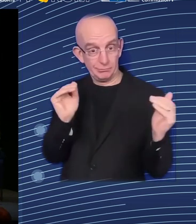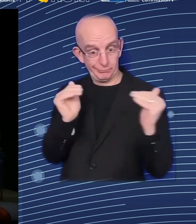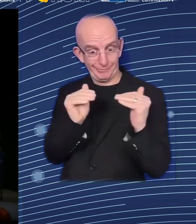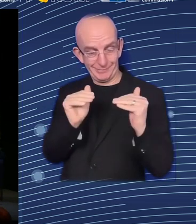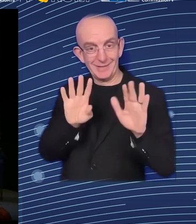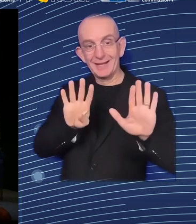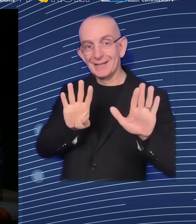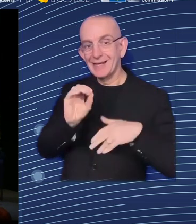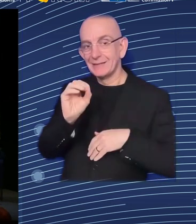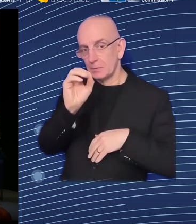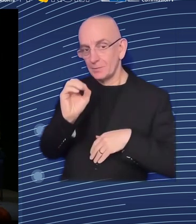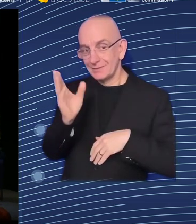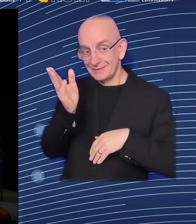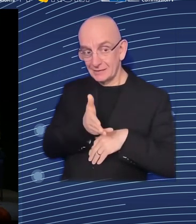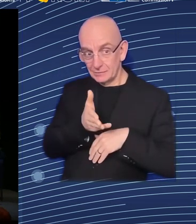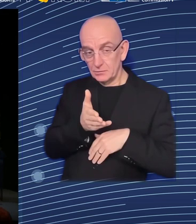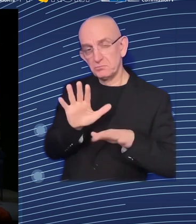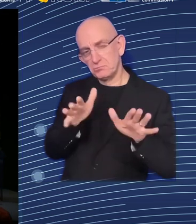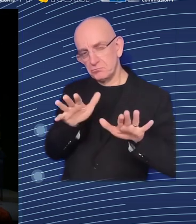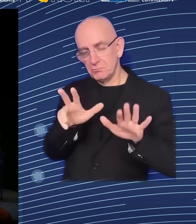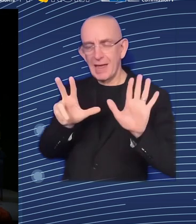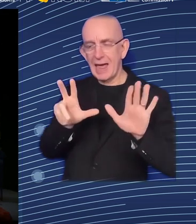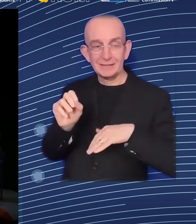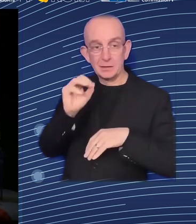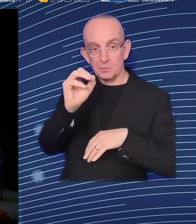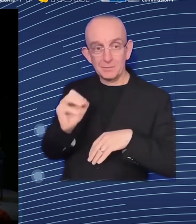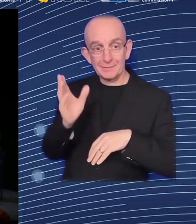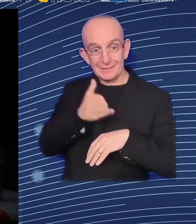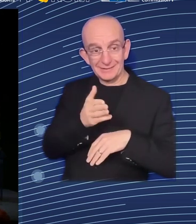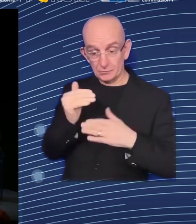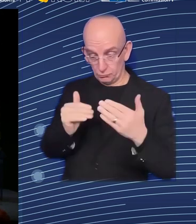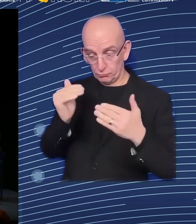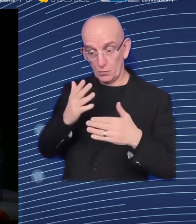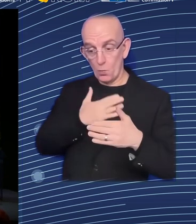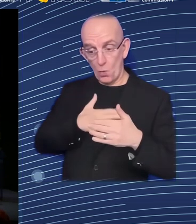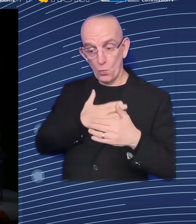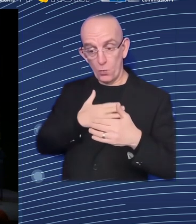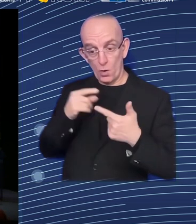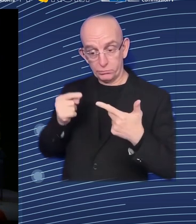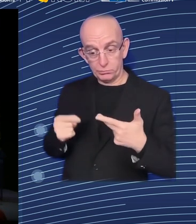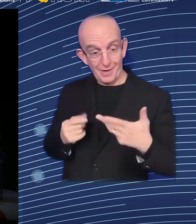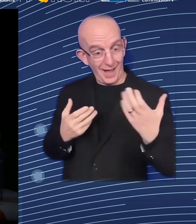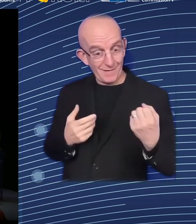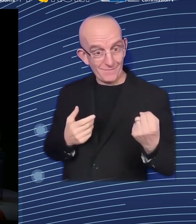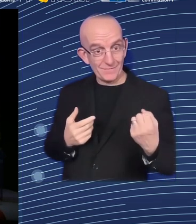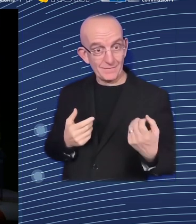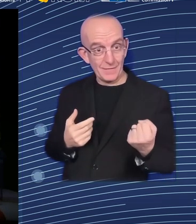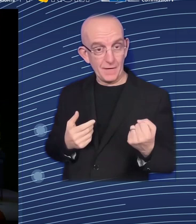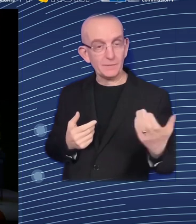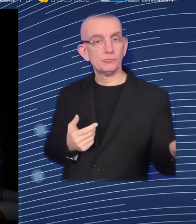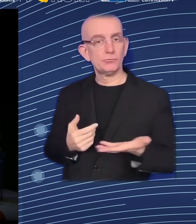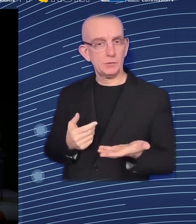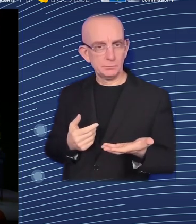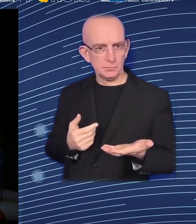is something I thought was my experience, because I have actually seen it in life on several occasions. And I